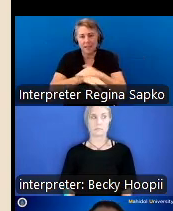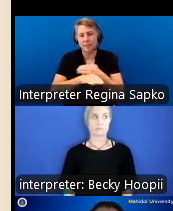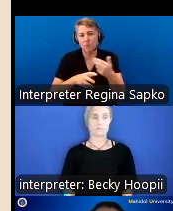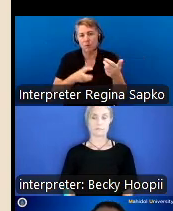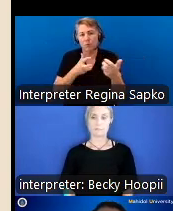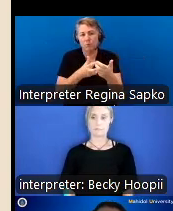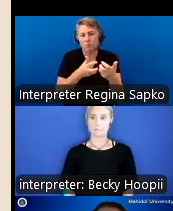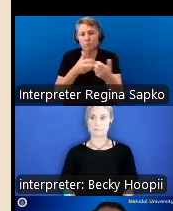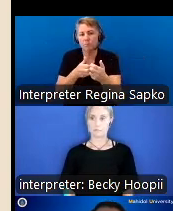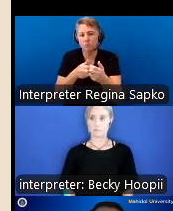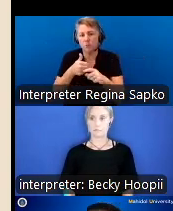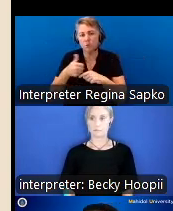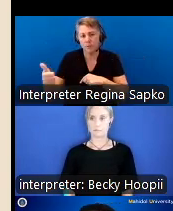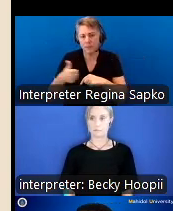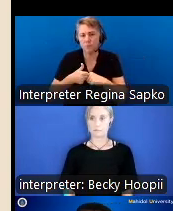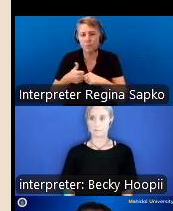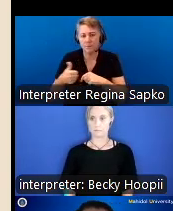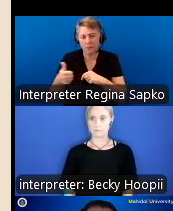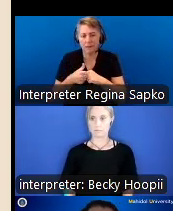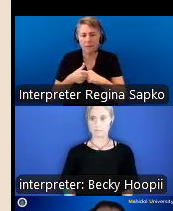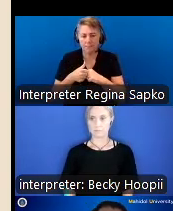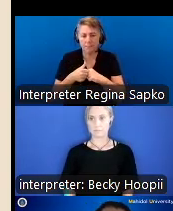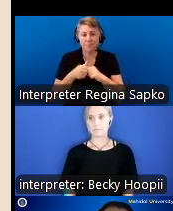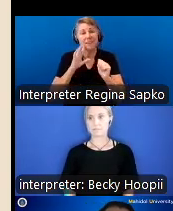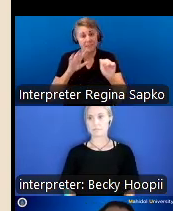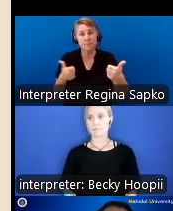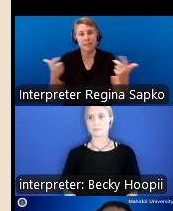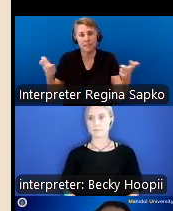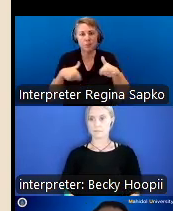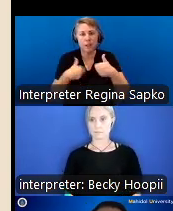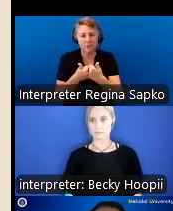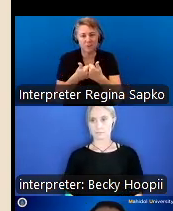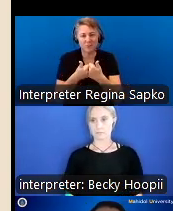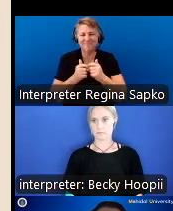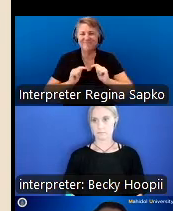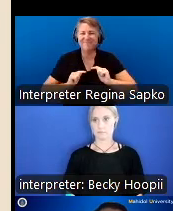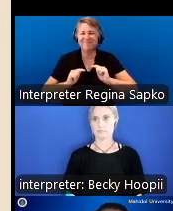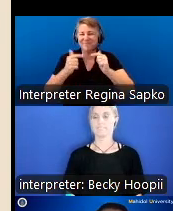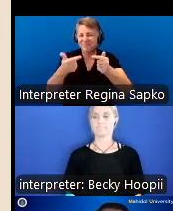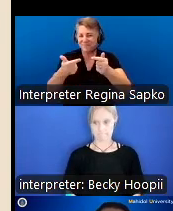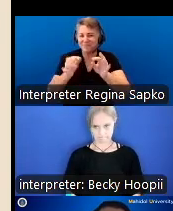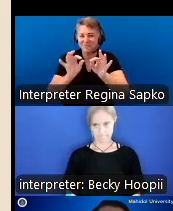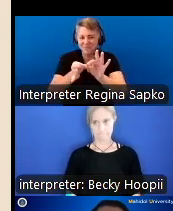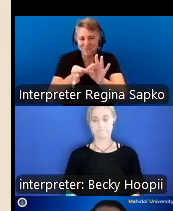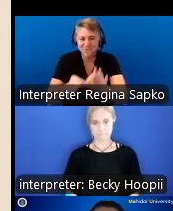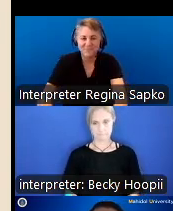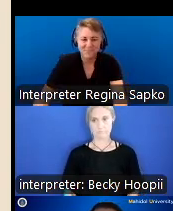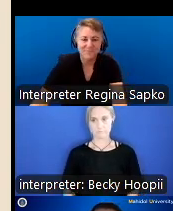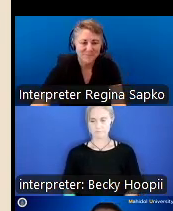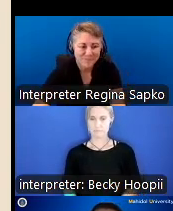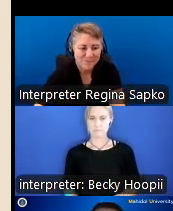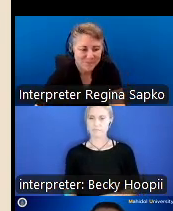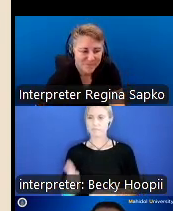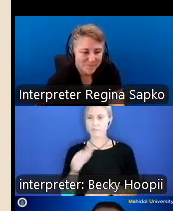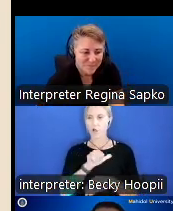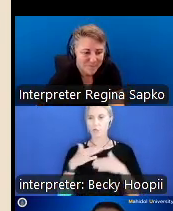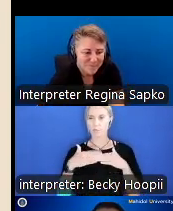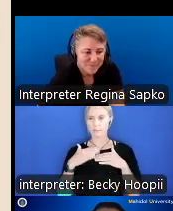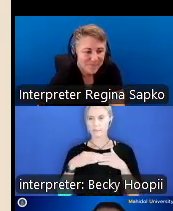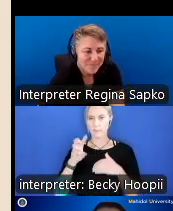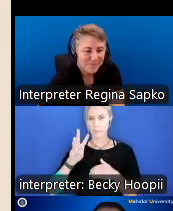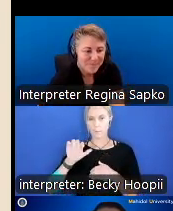transportation is also the challenge. Another thing is about minimum wage job within a